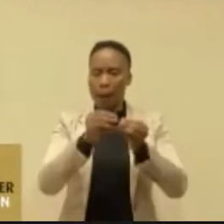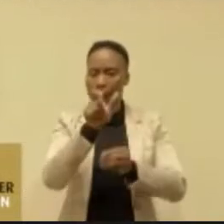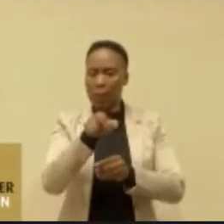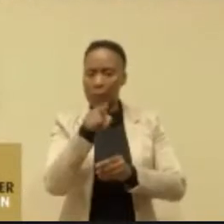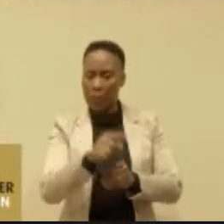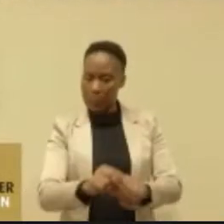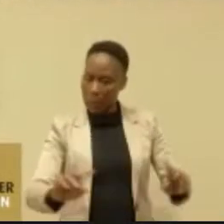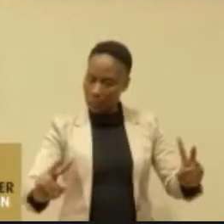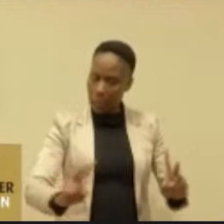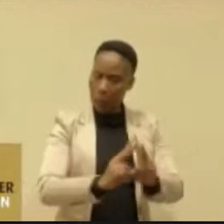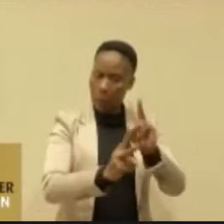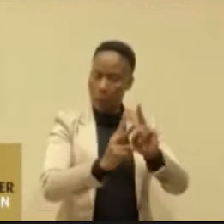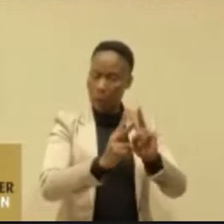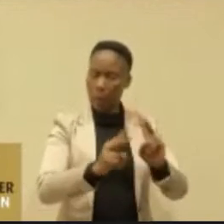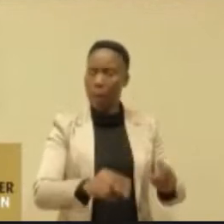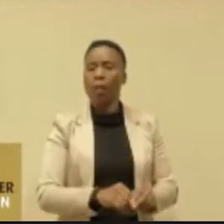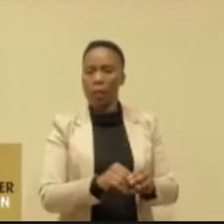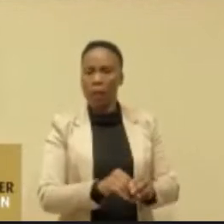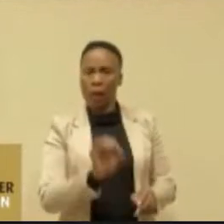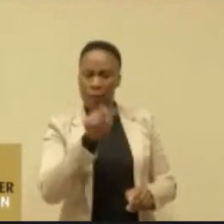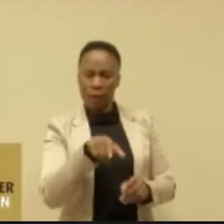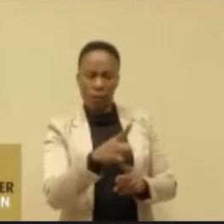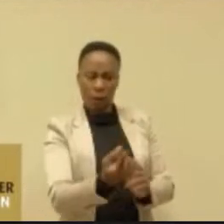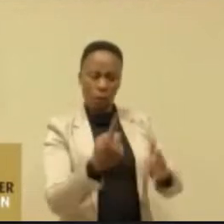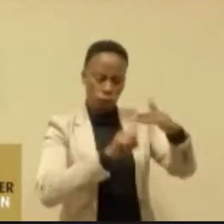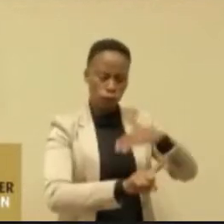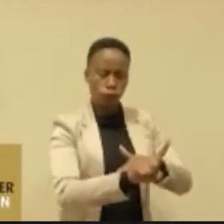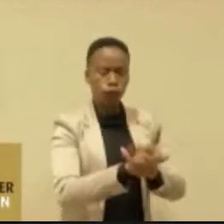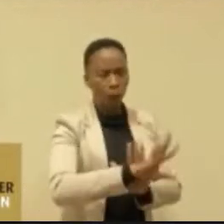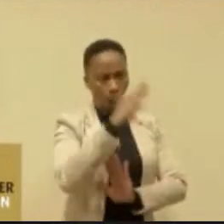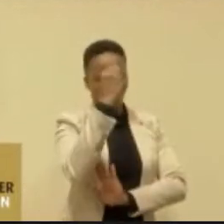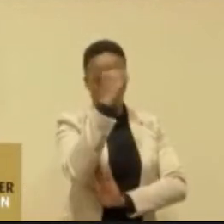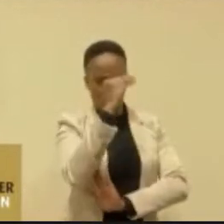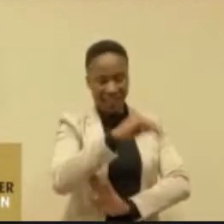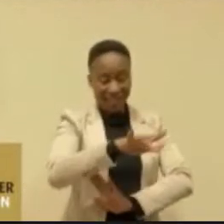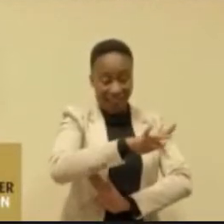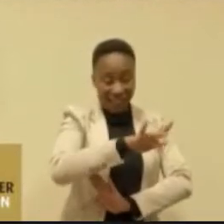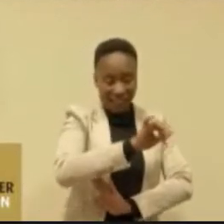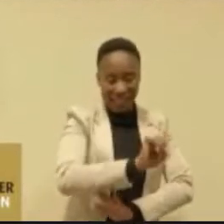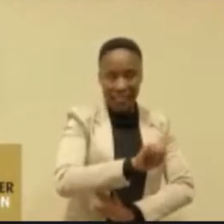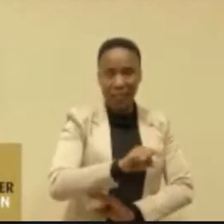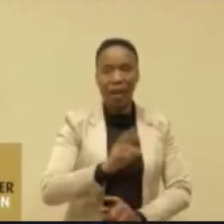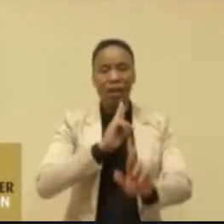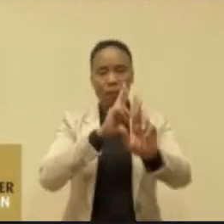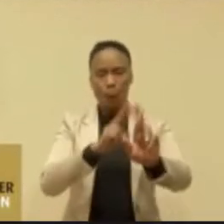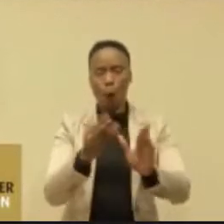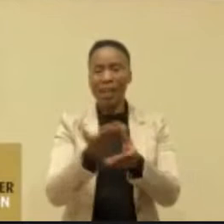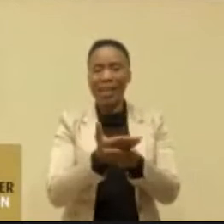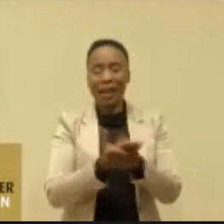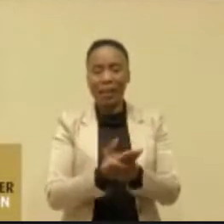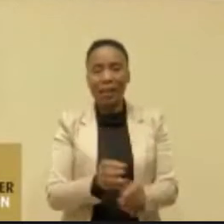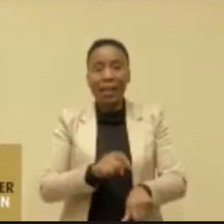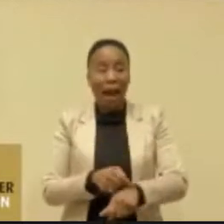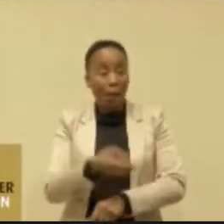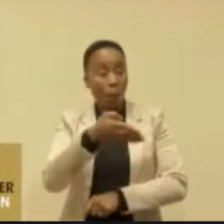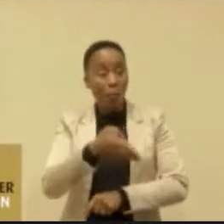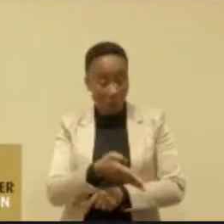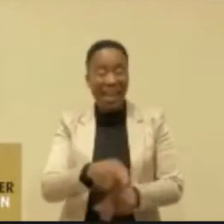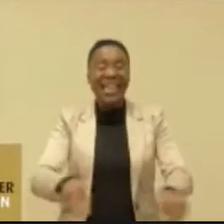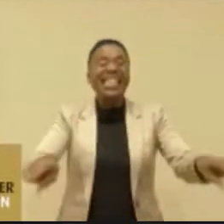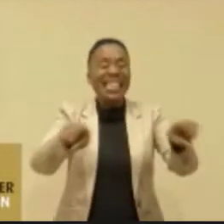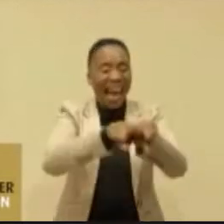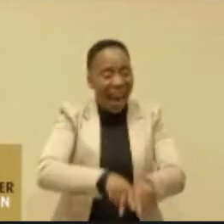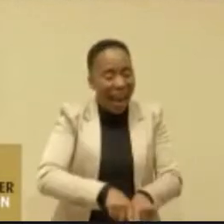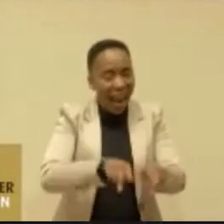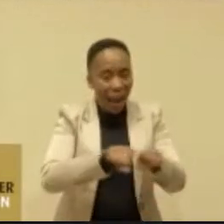going to the police station to report a case when you get there you are being victimized by the same